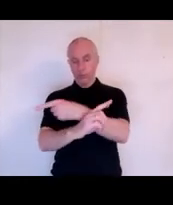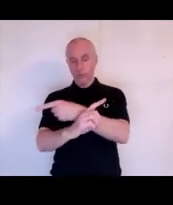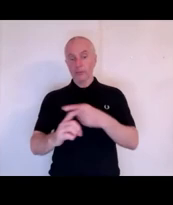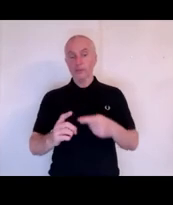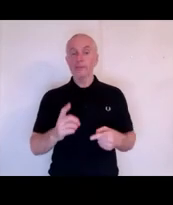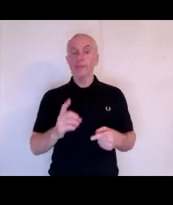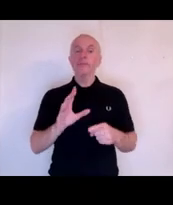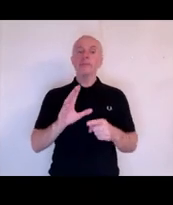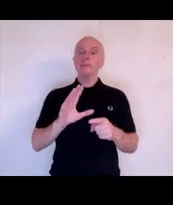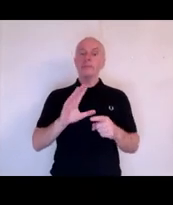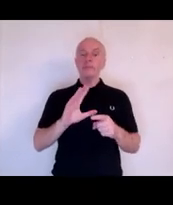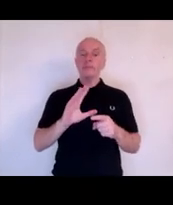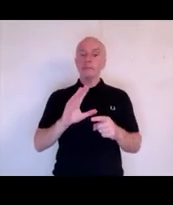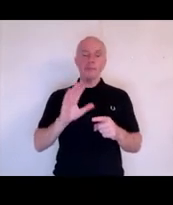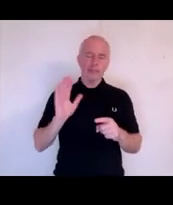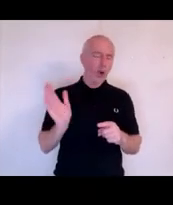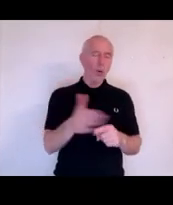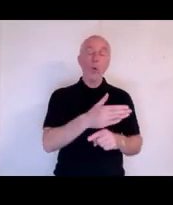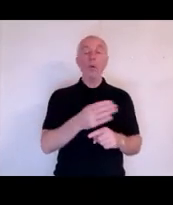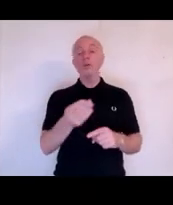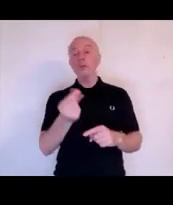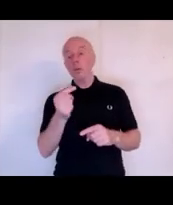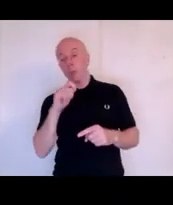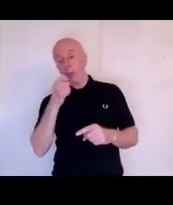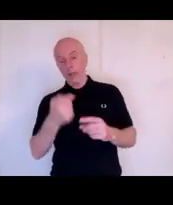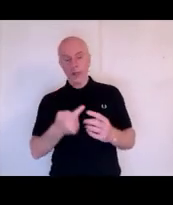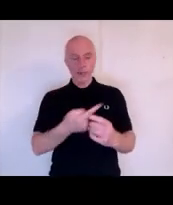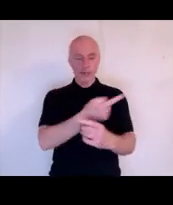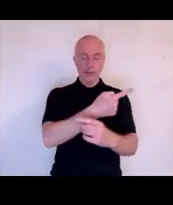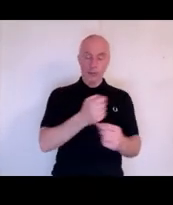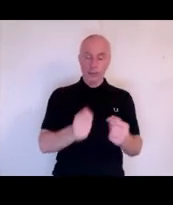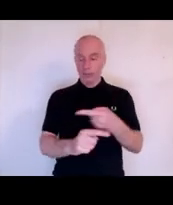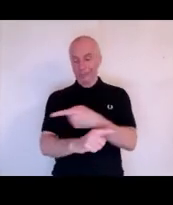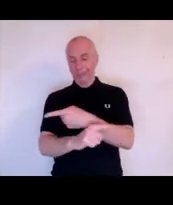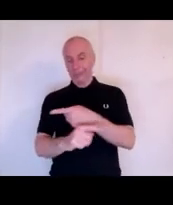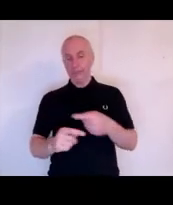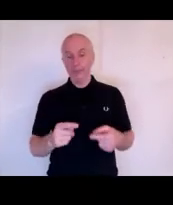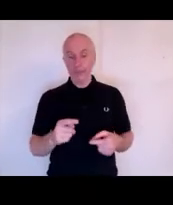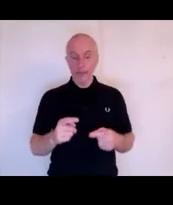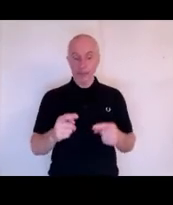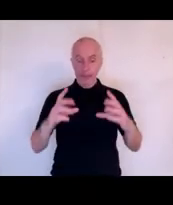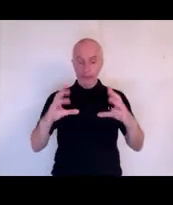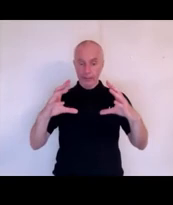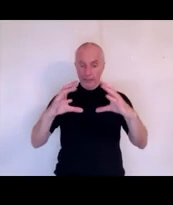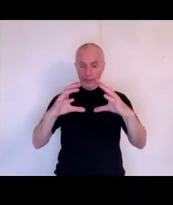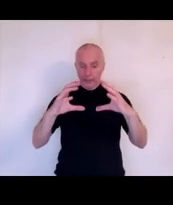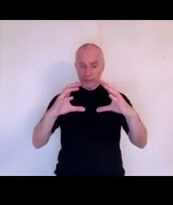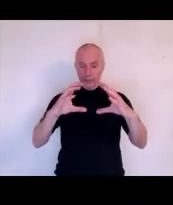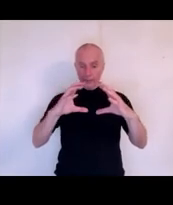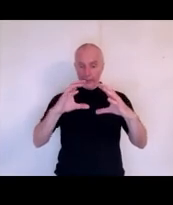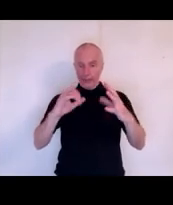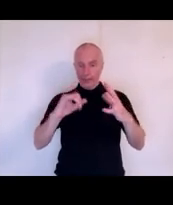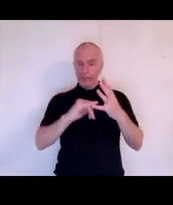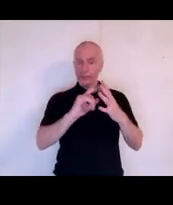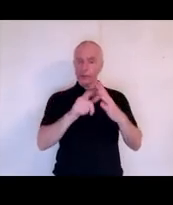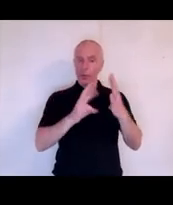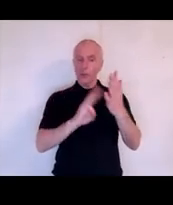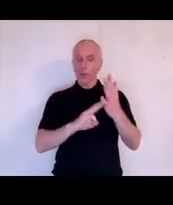not all of them will go that way, but some of them will. But then around the edge here, we have a set of sodium iodide detectors.